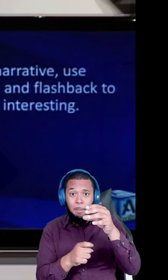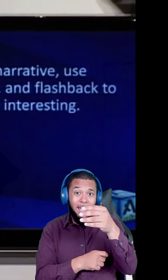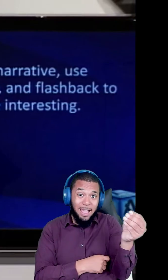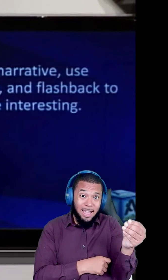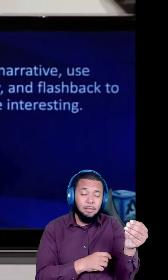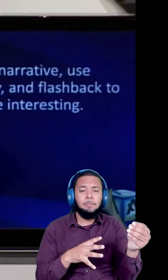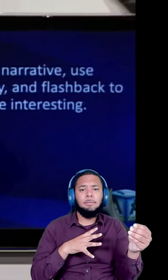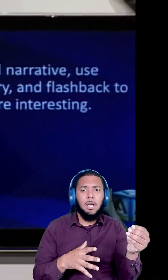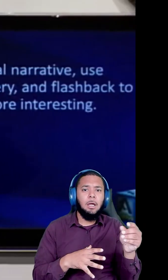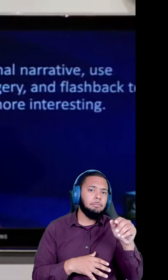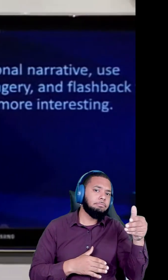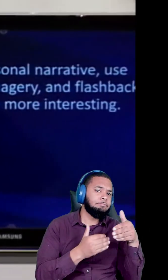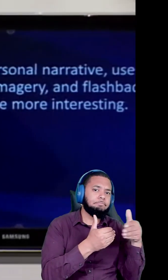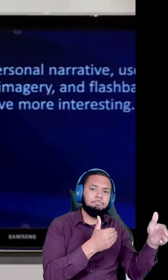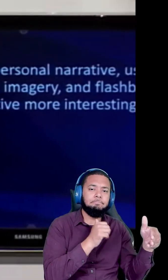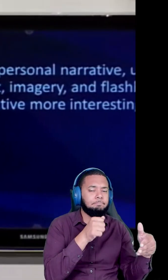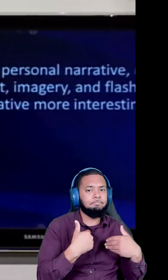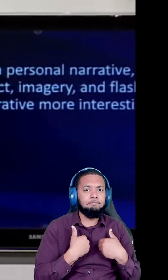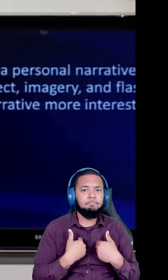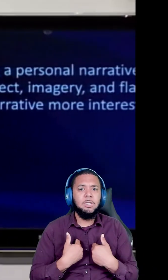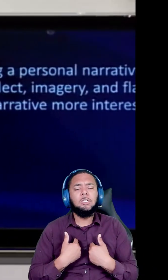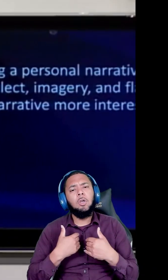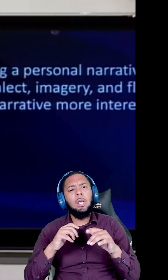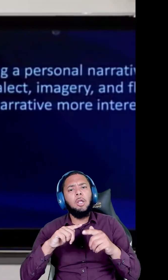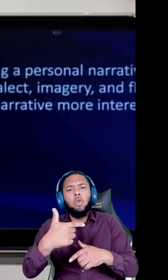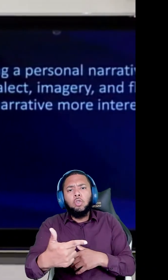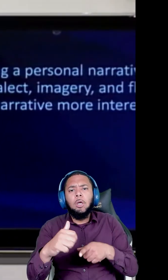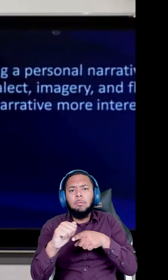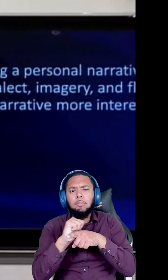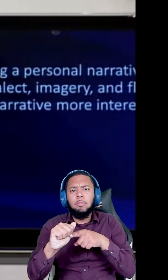practice now with writing commas in a series.